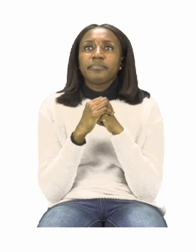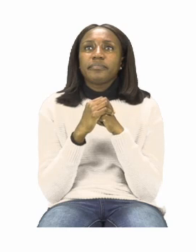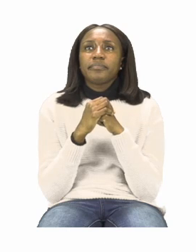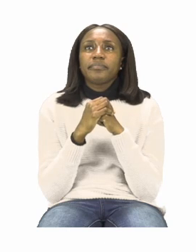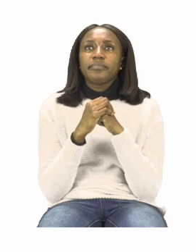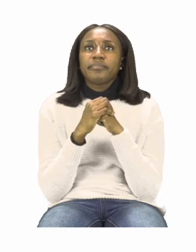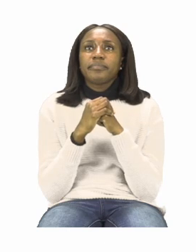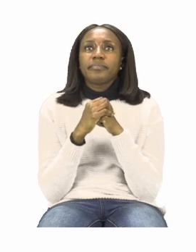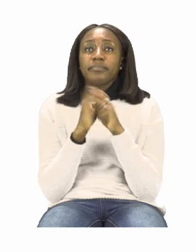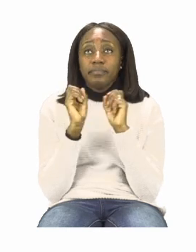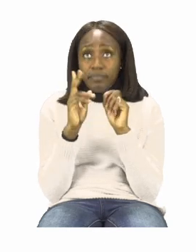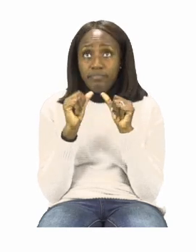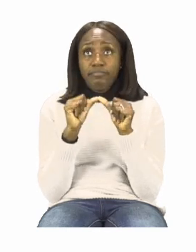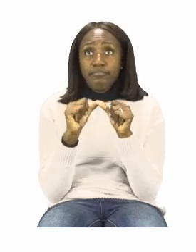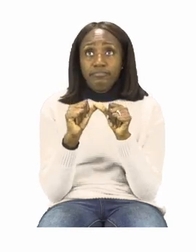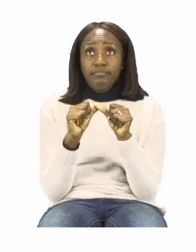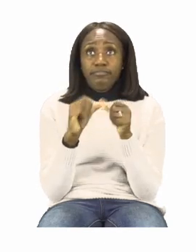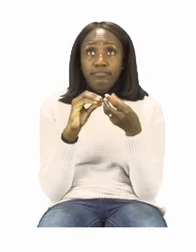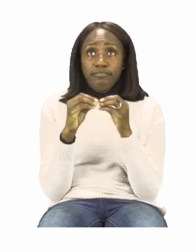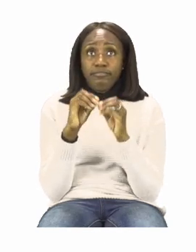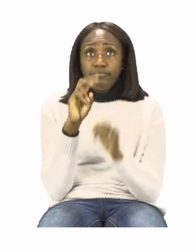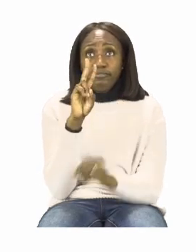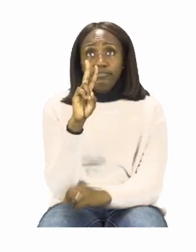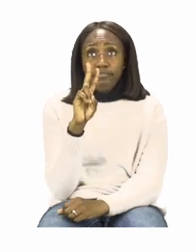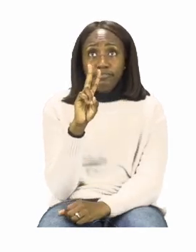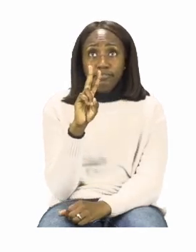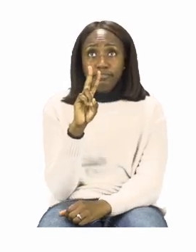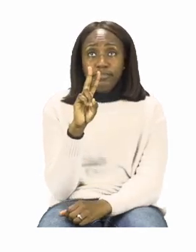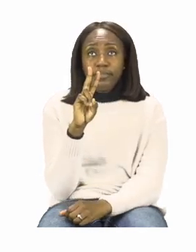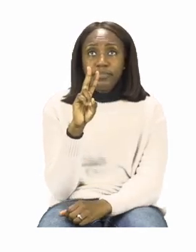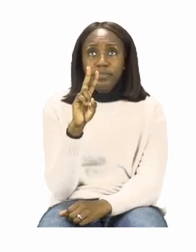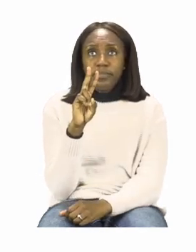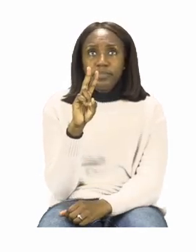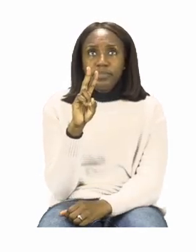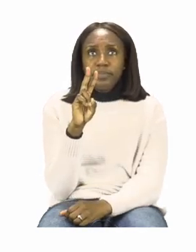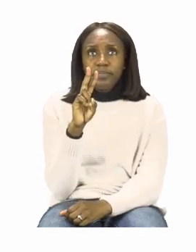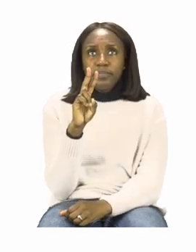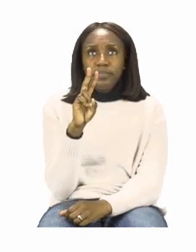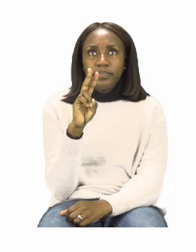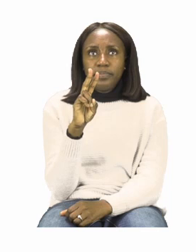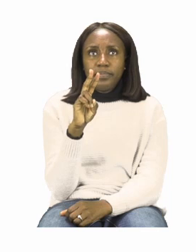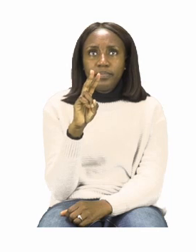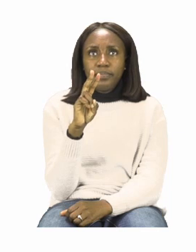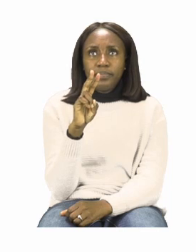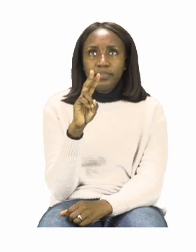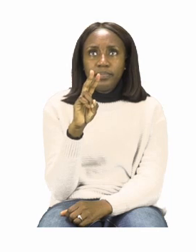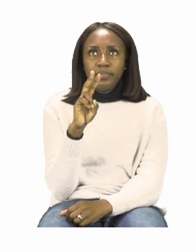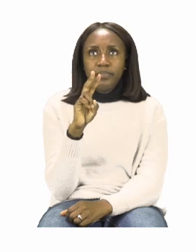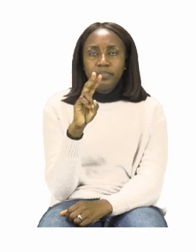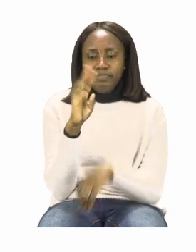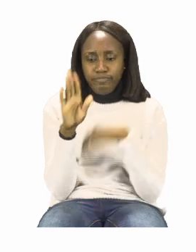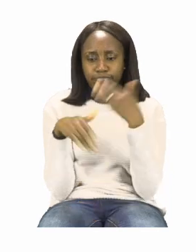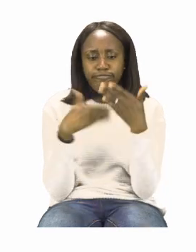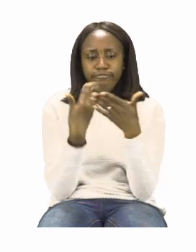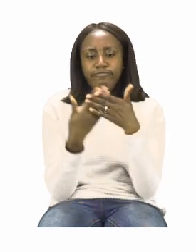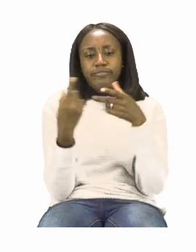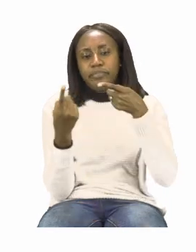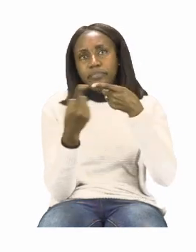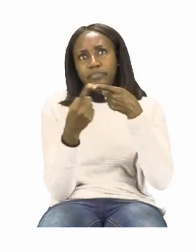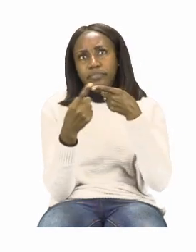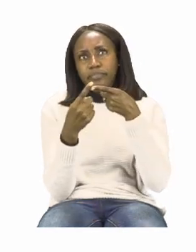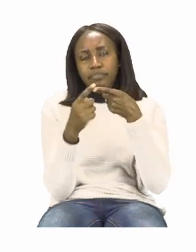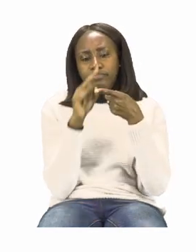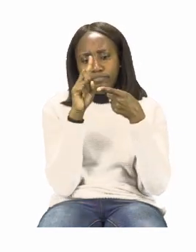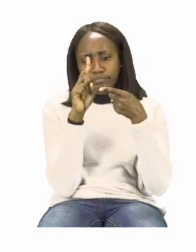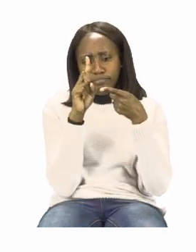Let's do the second one together one more time. In the second picture, you have